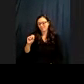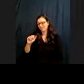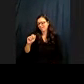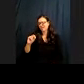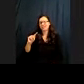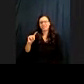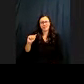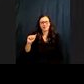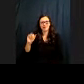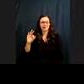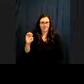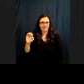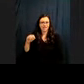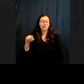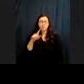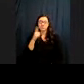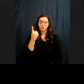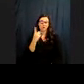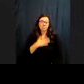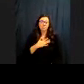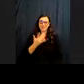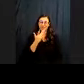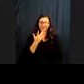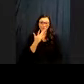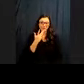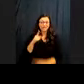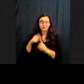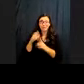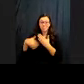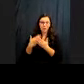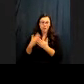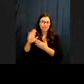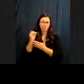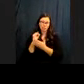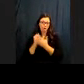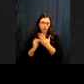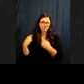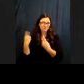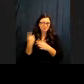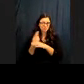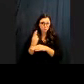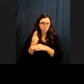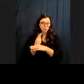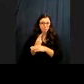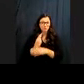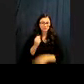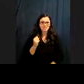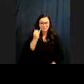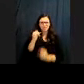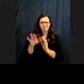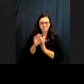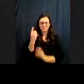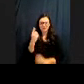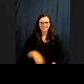And this is probably my favorite of all of the artworks that I used, if I could choose one.